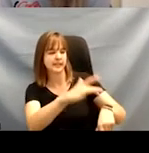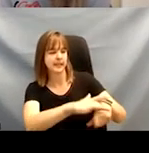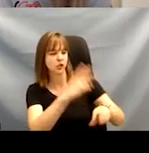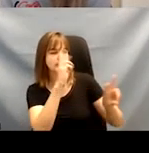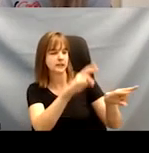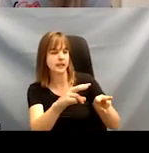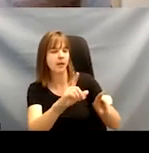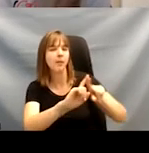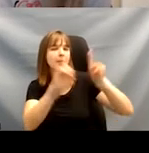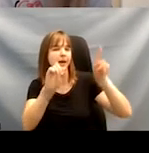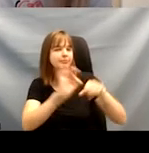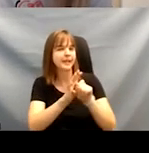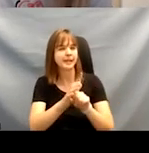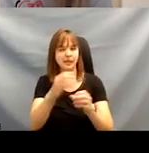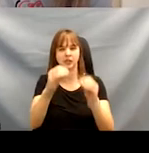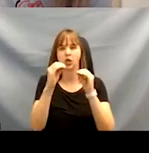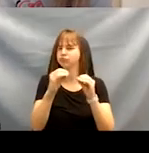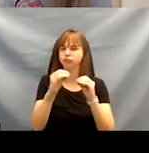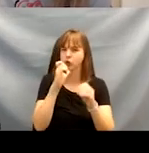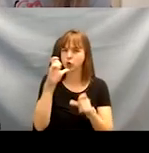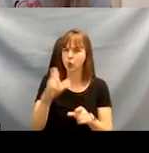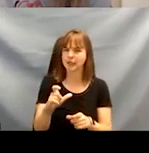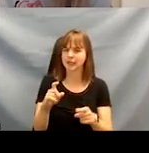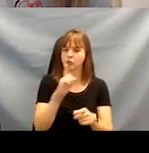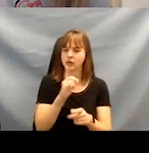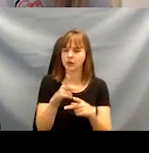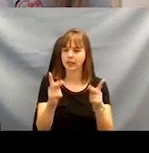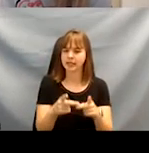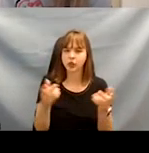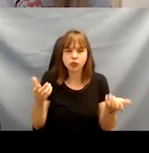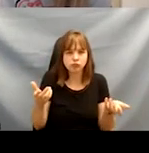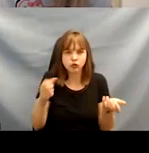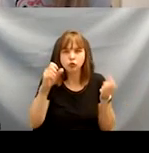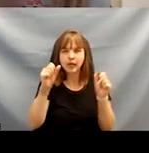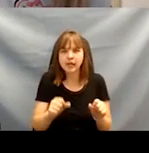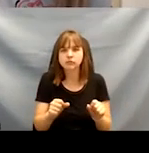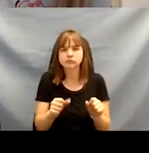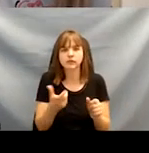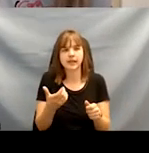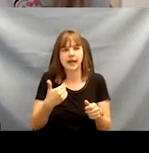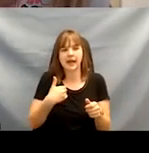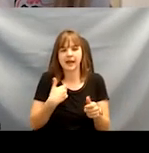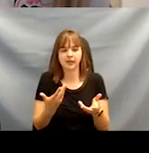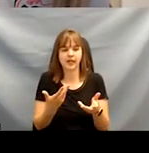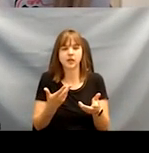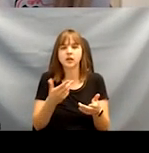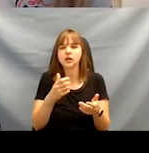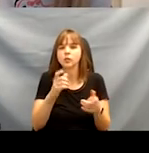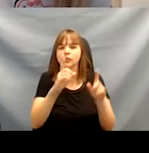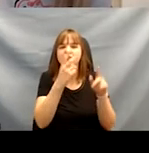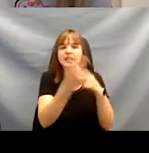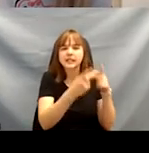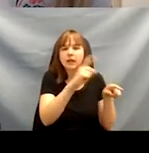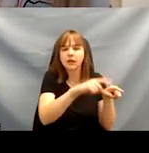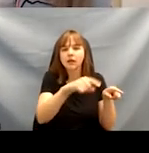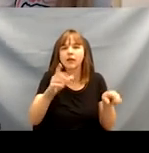different channels of, you know, sales. So we started doing farmers markets, and turns out everyone was at farmers markets, and outdoor markets